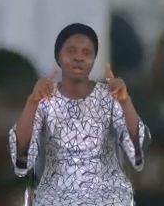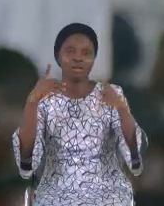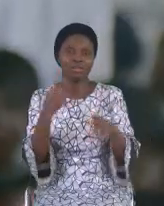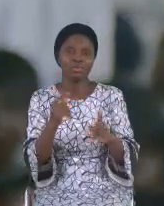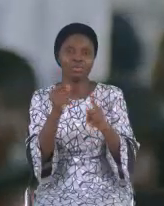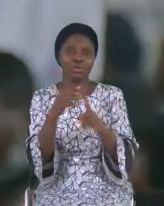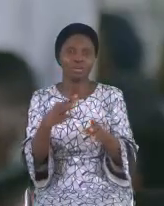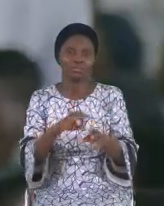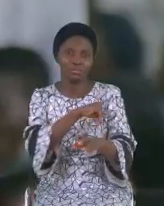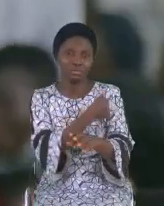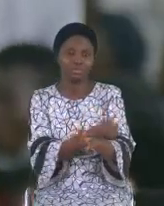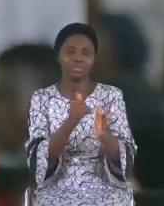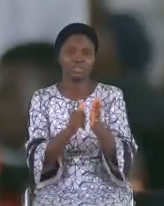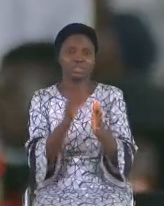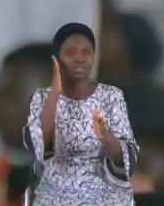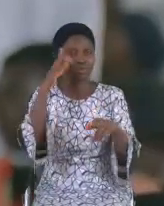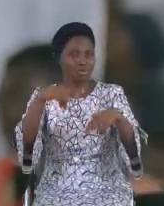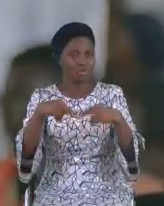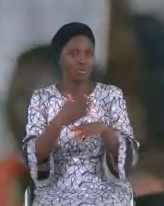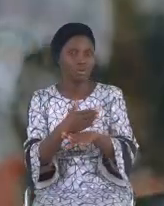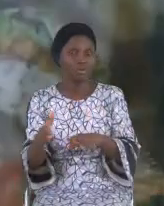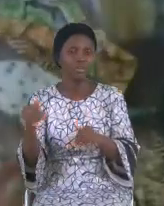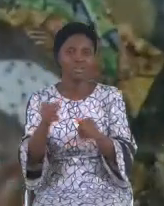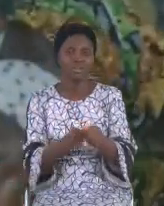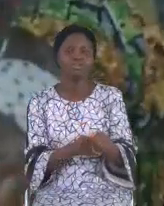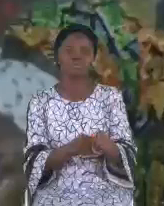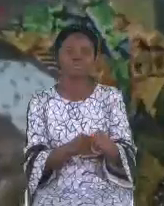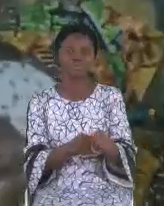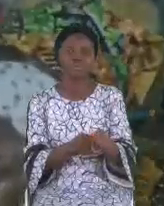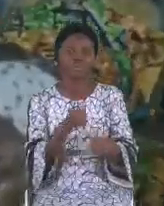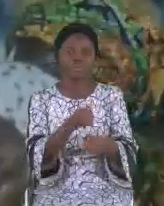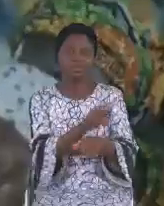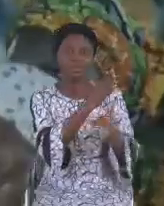that will roll away every mountain in your life.